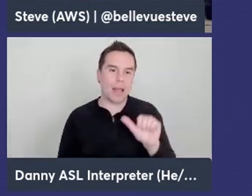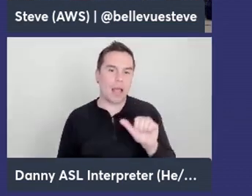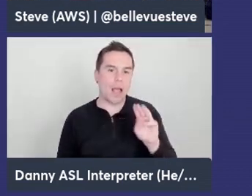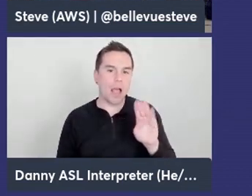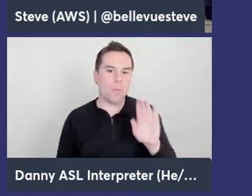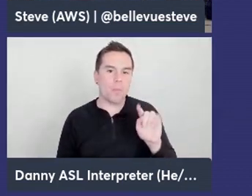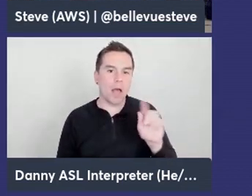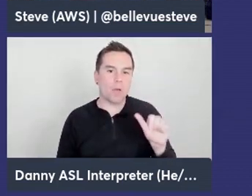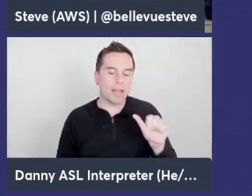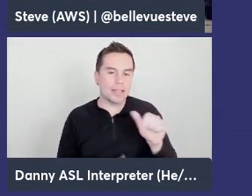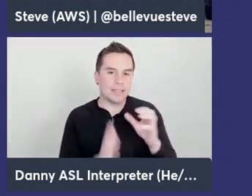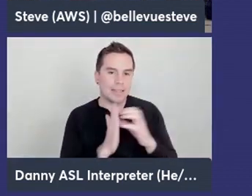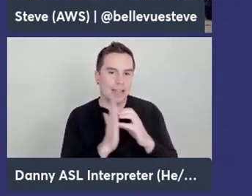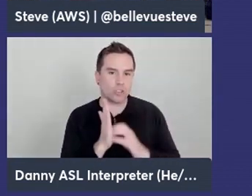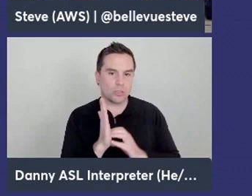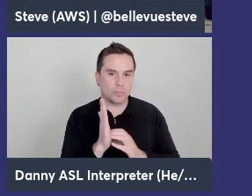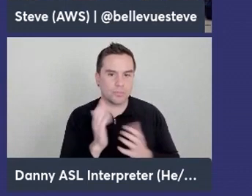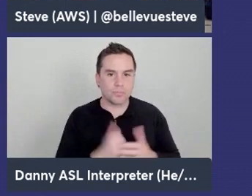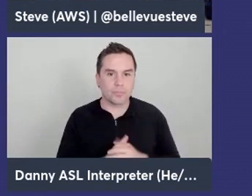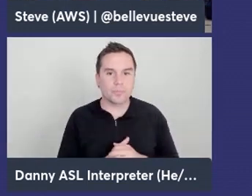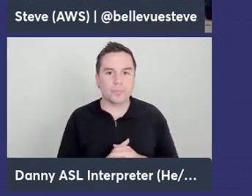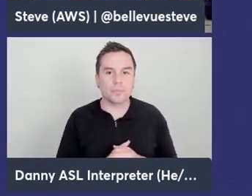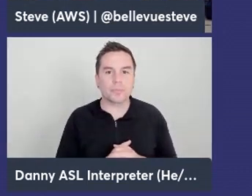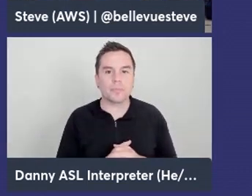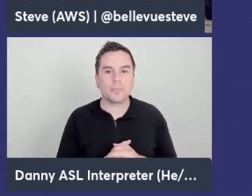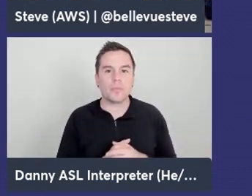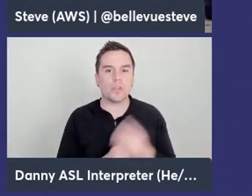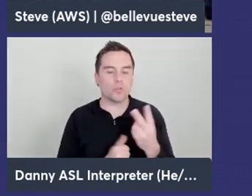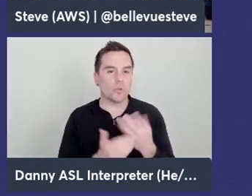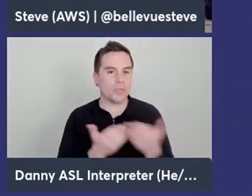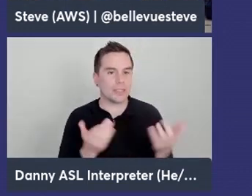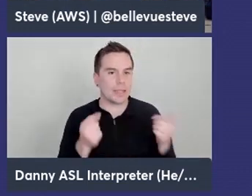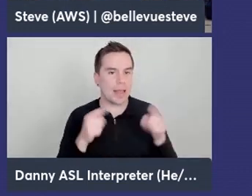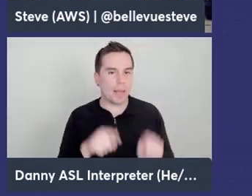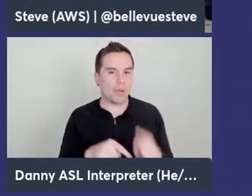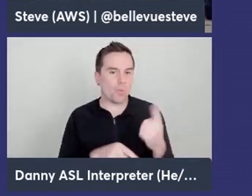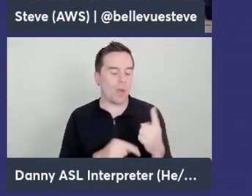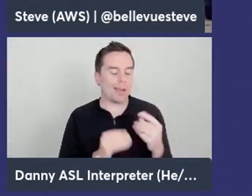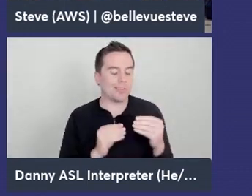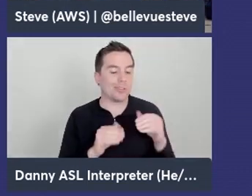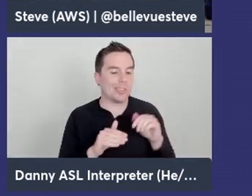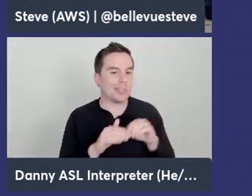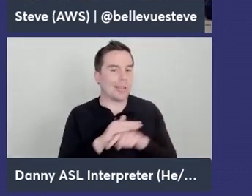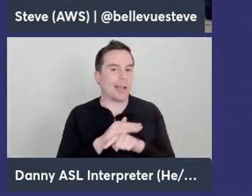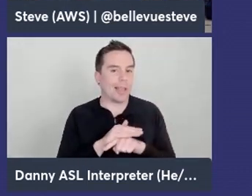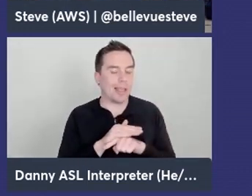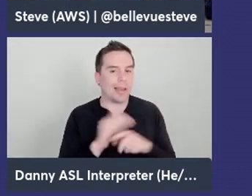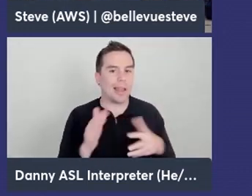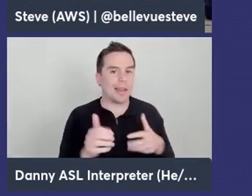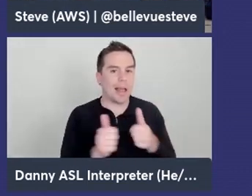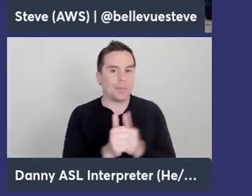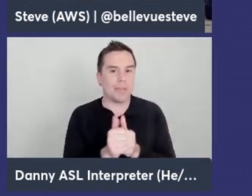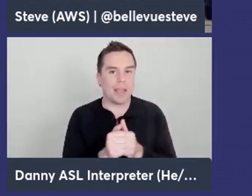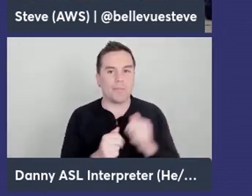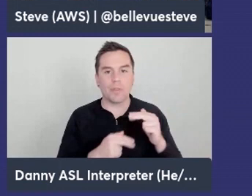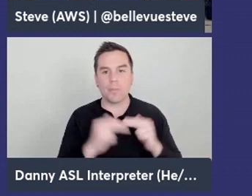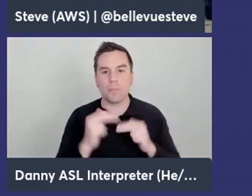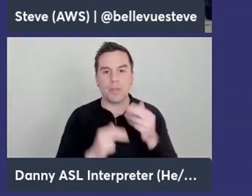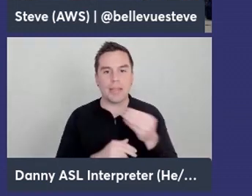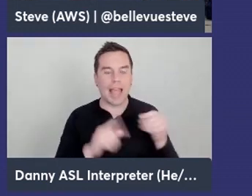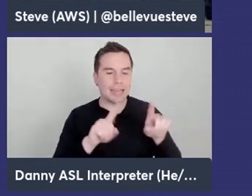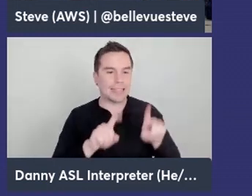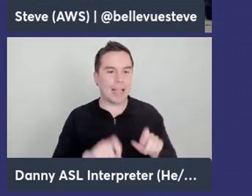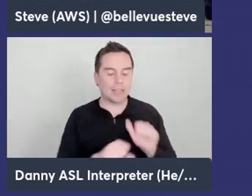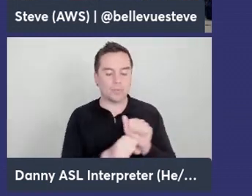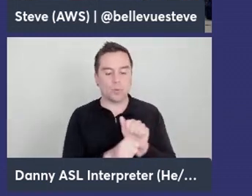look at what this is, there's actually two things that happens. One is she snuck in a update to the on pull request build and test workflow. So this is just a